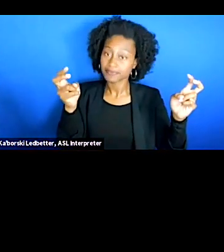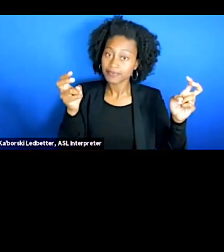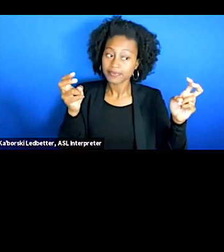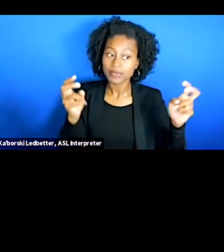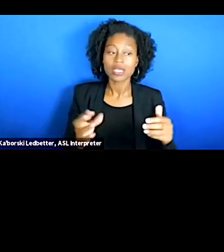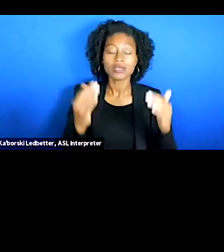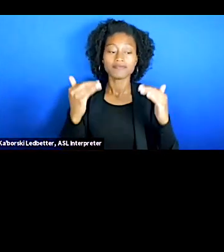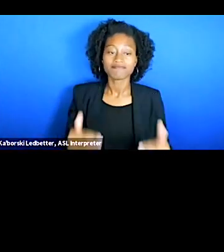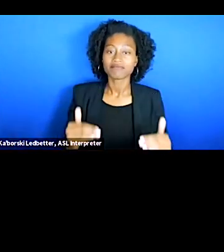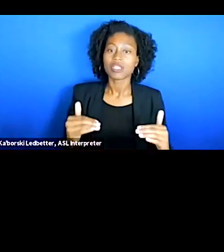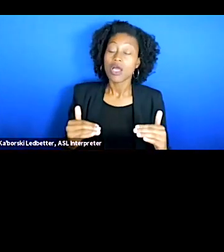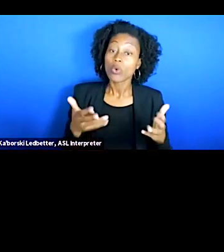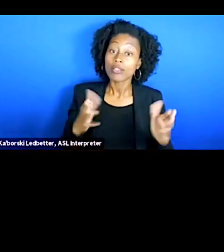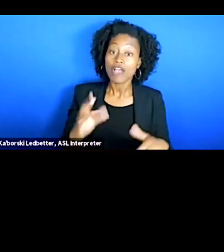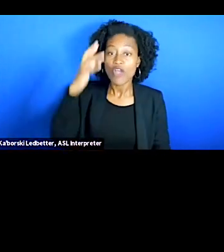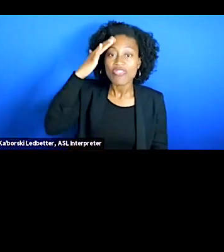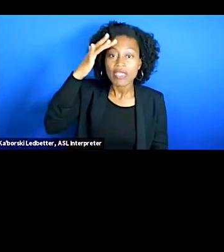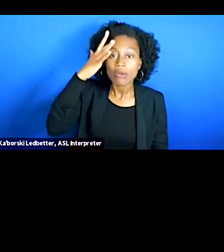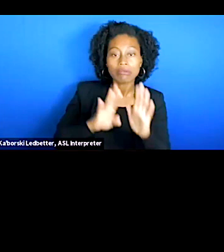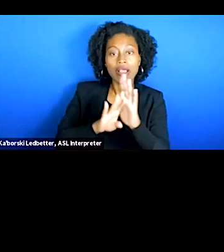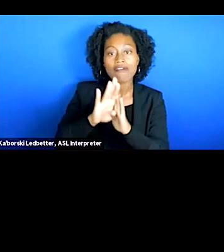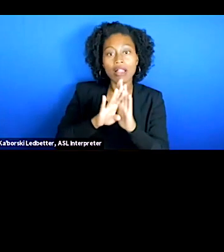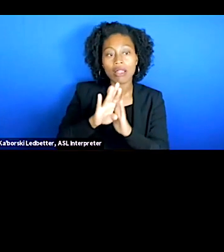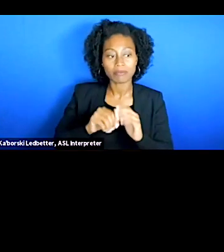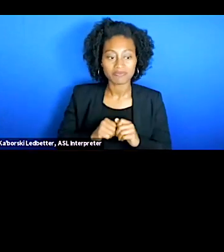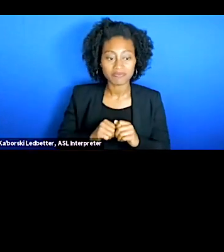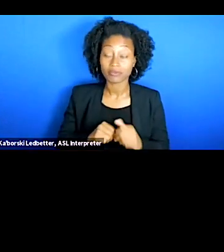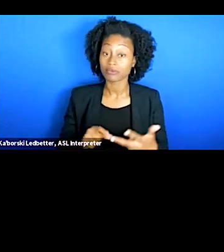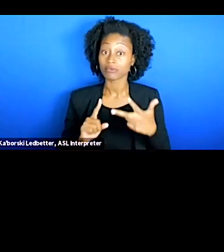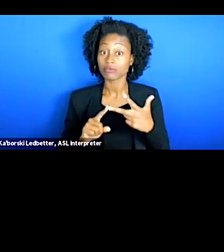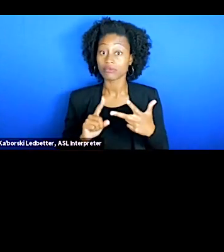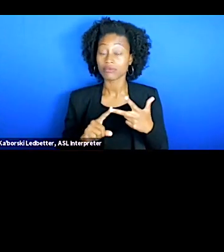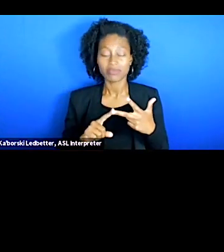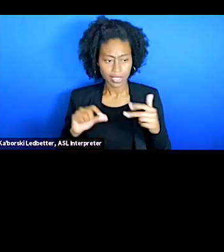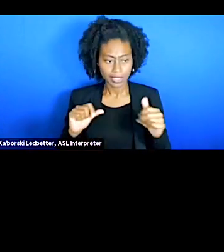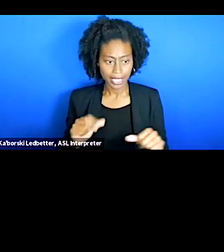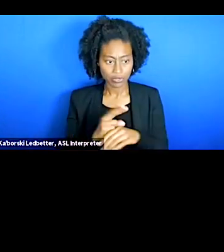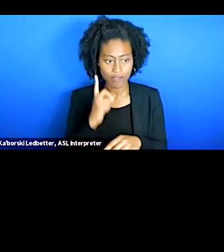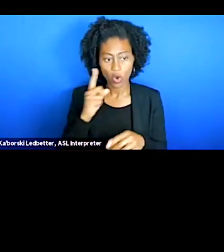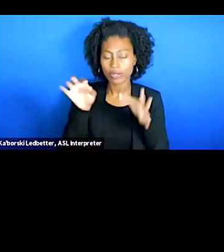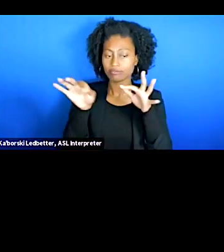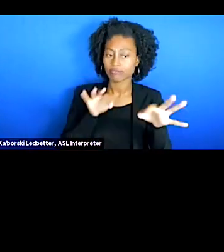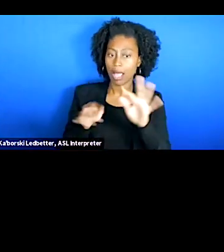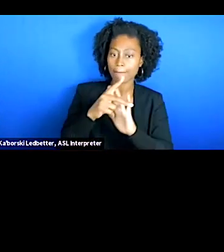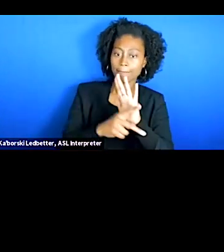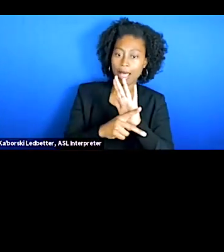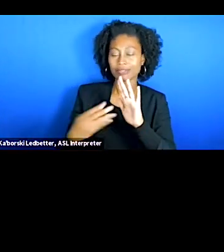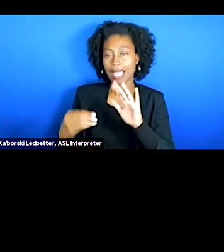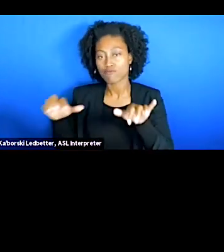for theory development. And lastly, they are useful for informing policy and